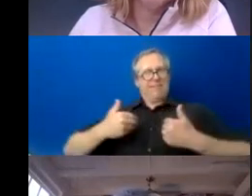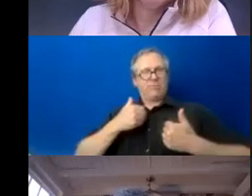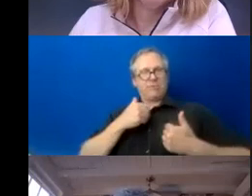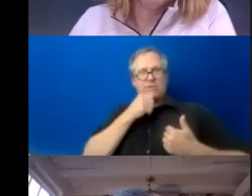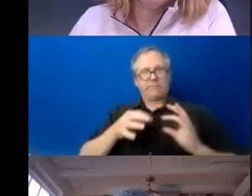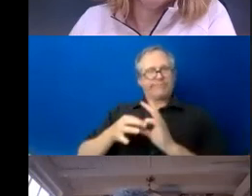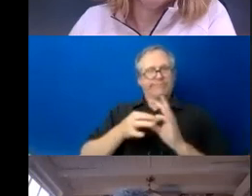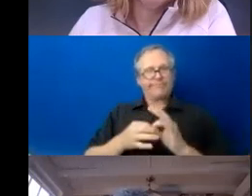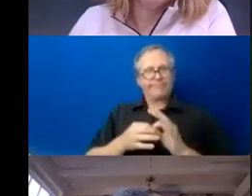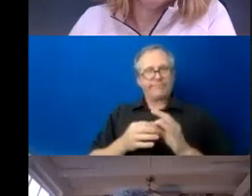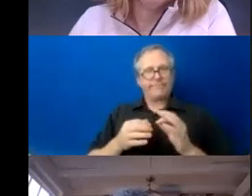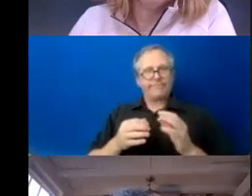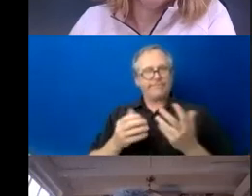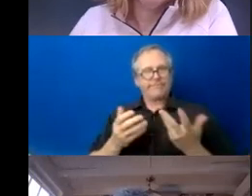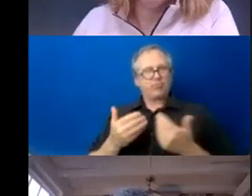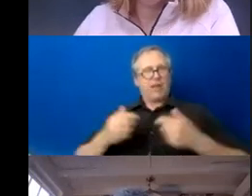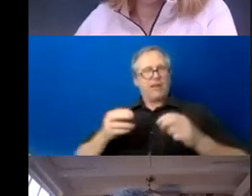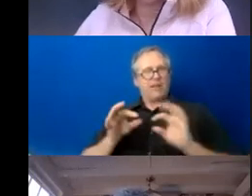my question.